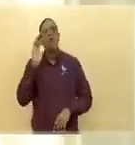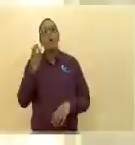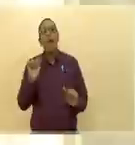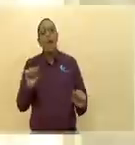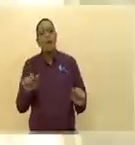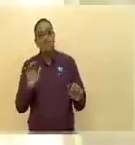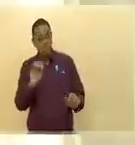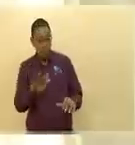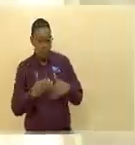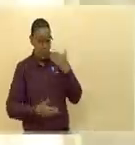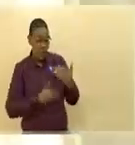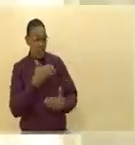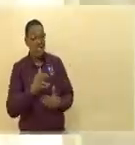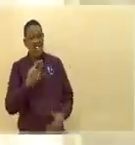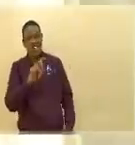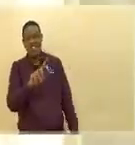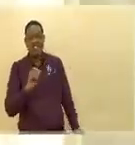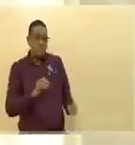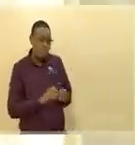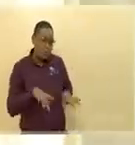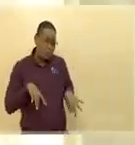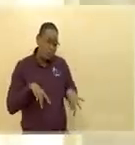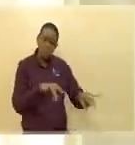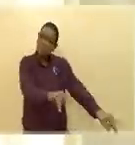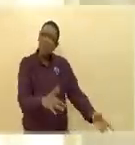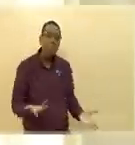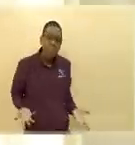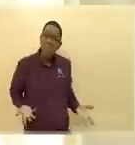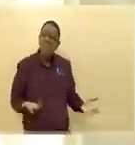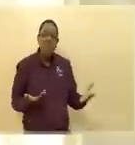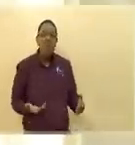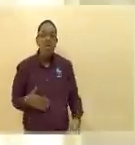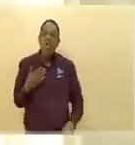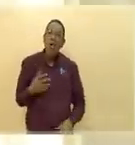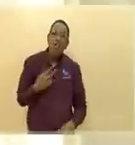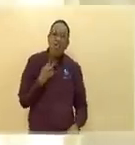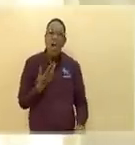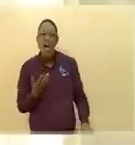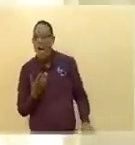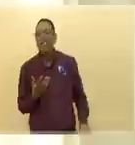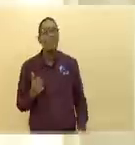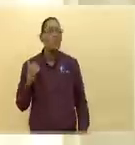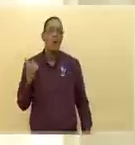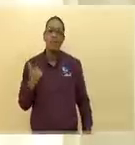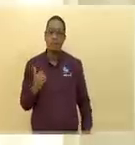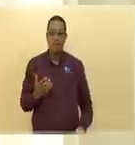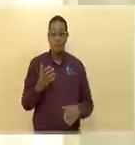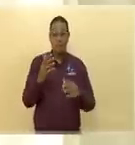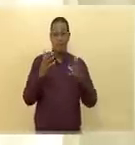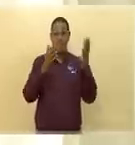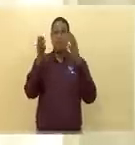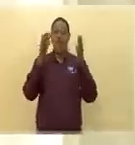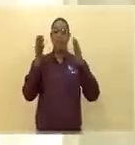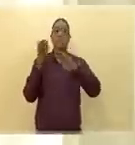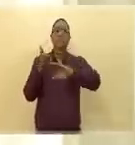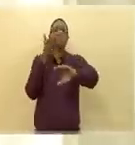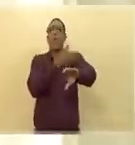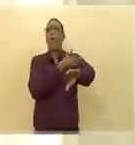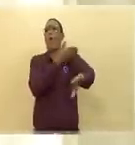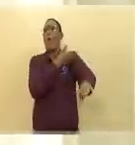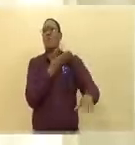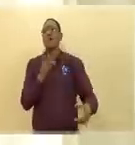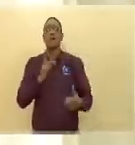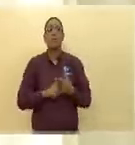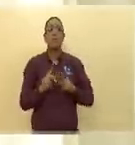RGD much more efficient. We'll be able to enhance our services. More importantly, we'll be able to have our